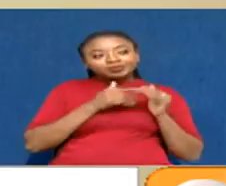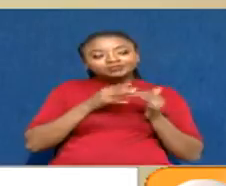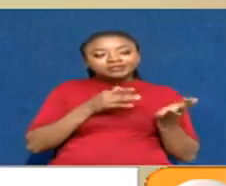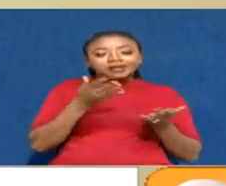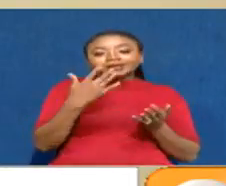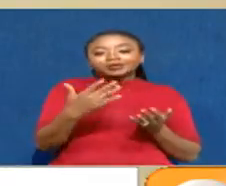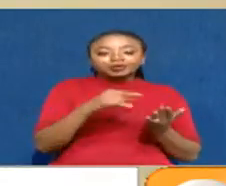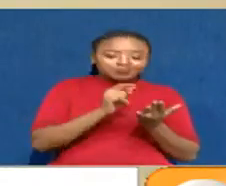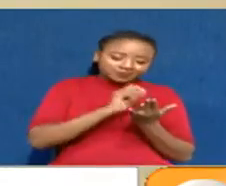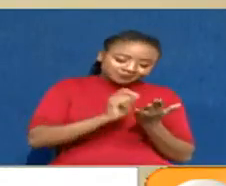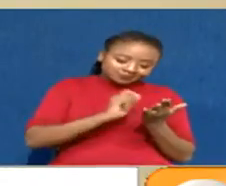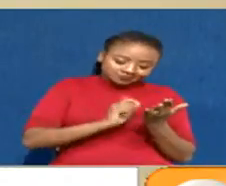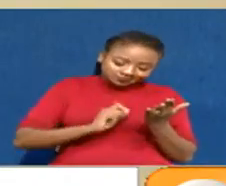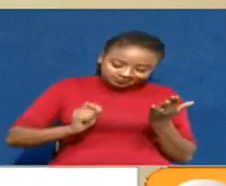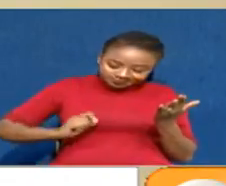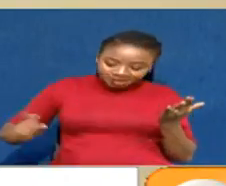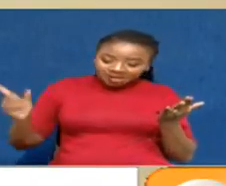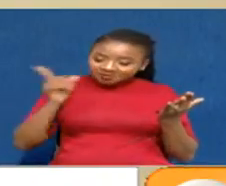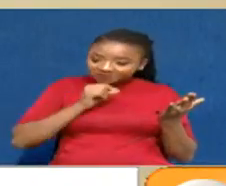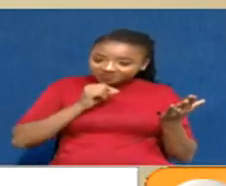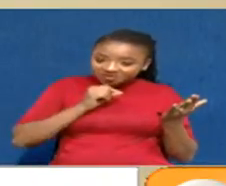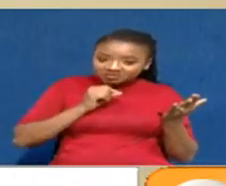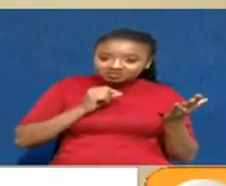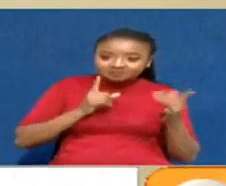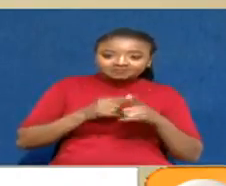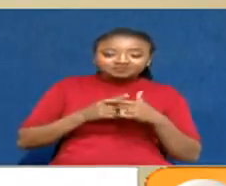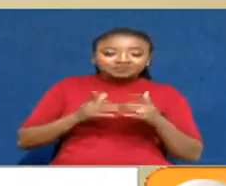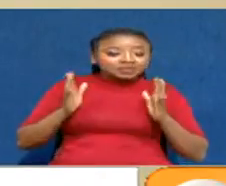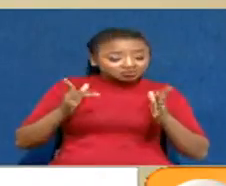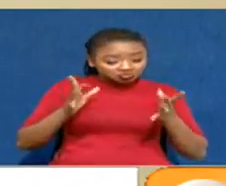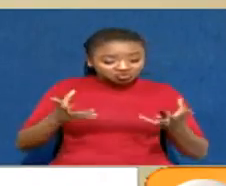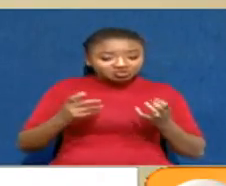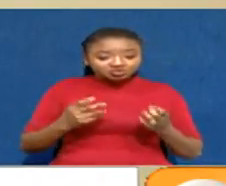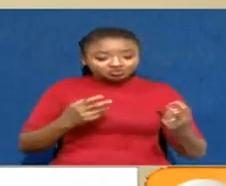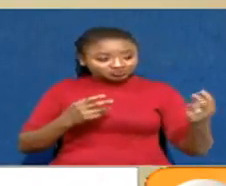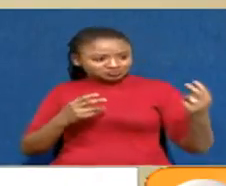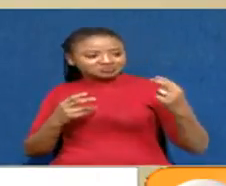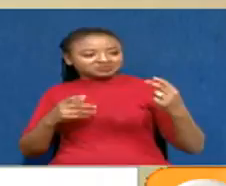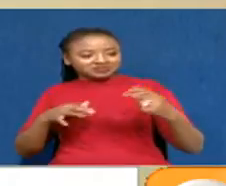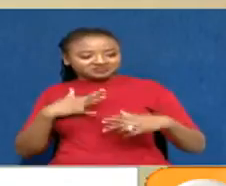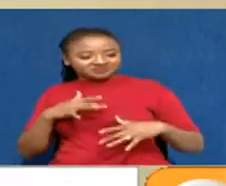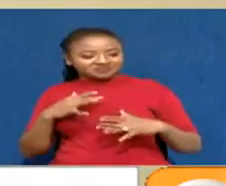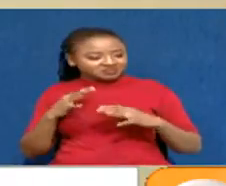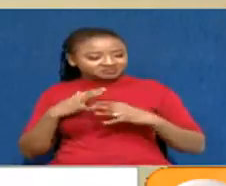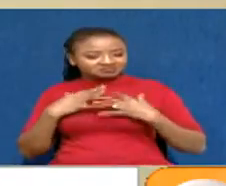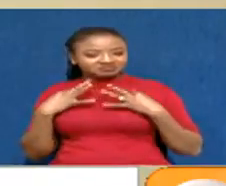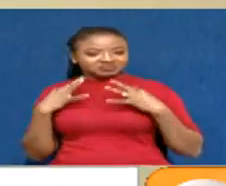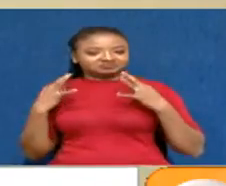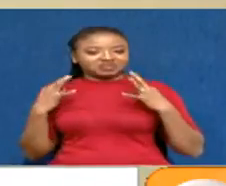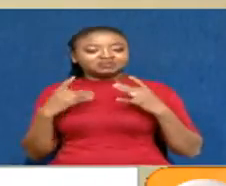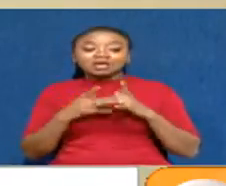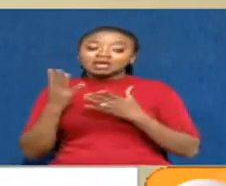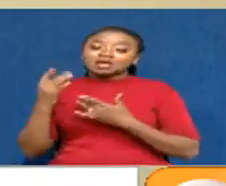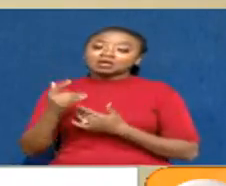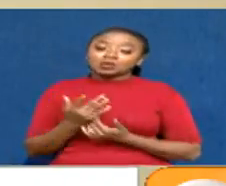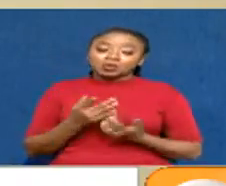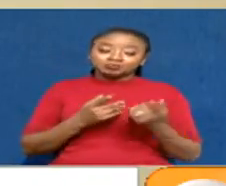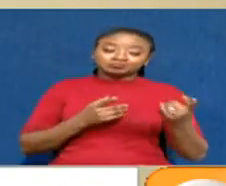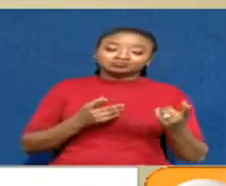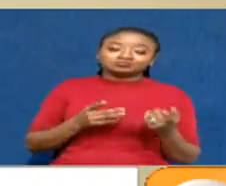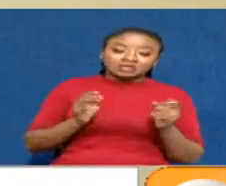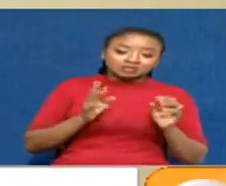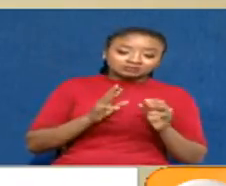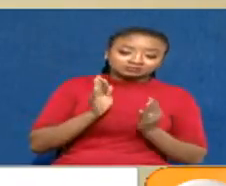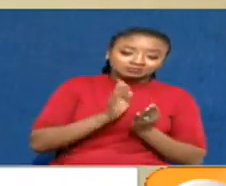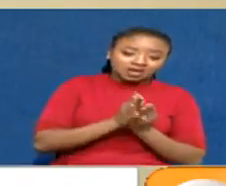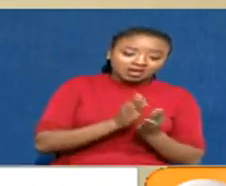paper application forms, come and dress in your best suit, hope the bank manager is having a good day, and maybe get credit. In